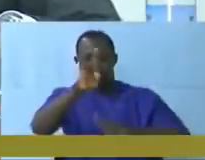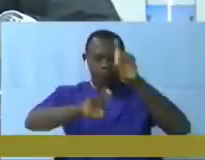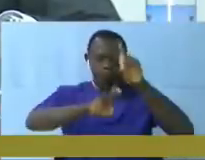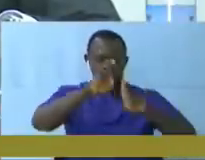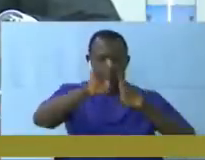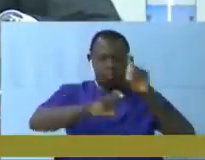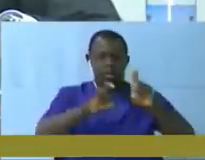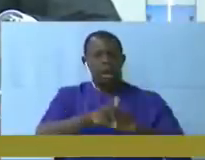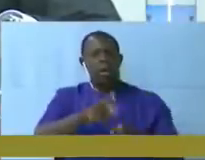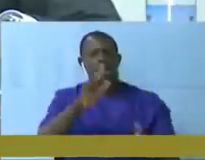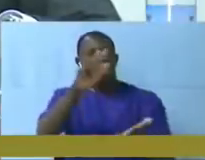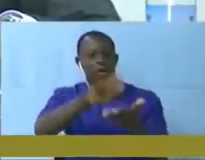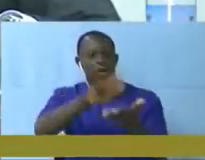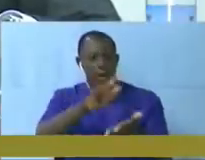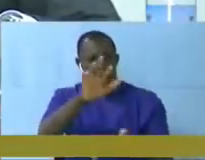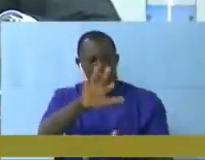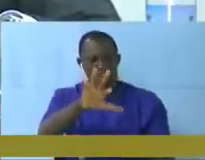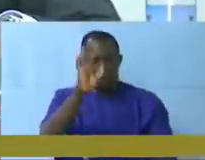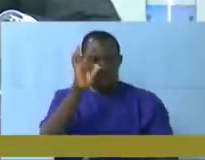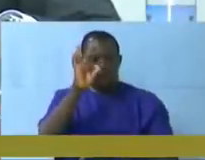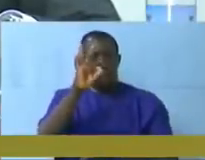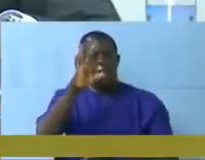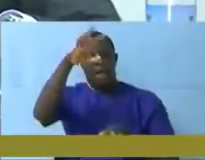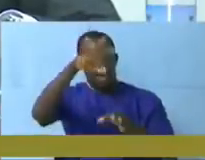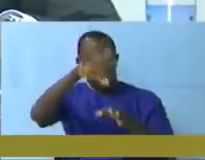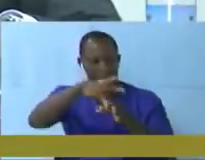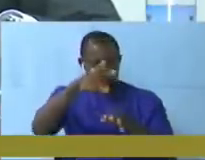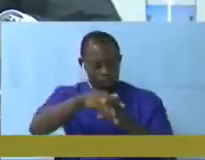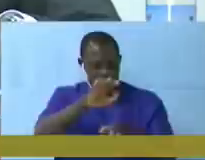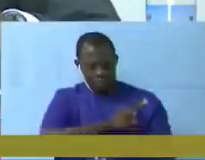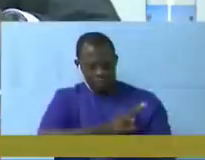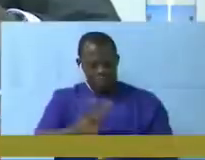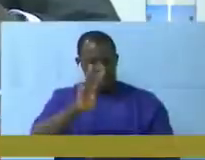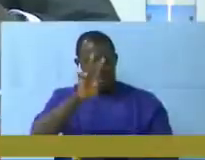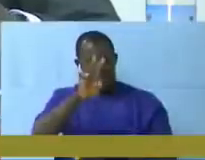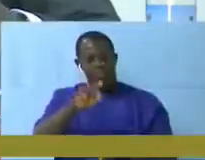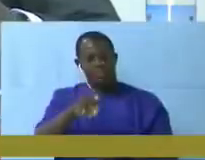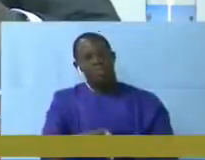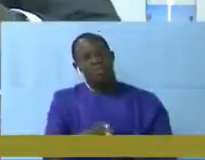of appointments, election of vice president,